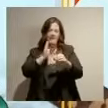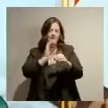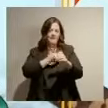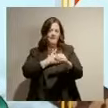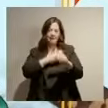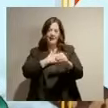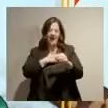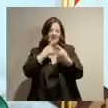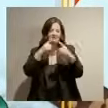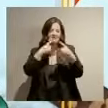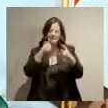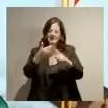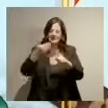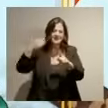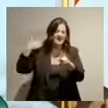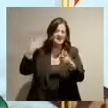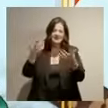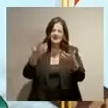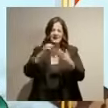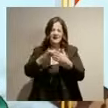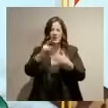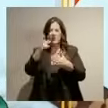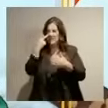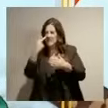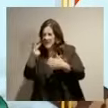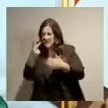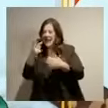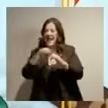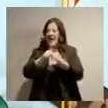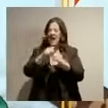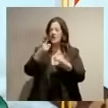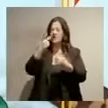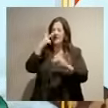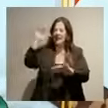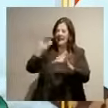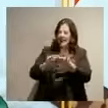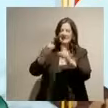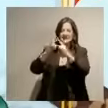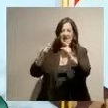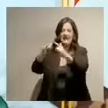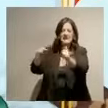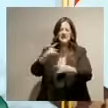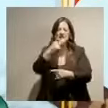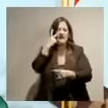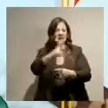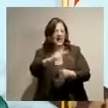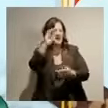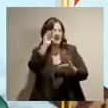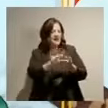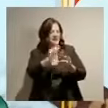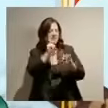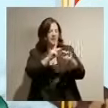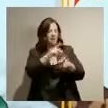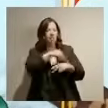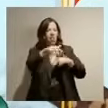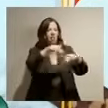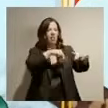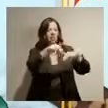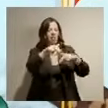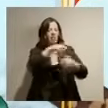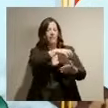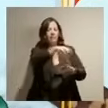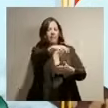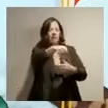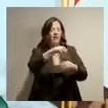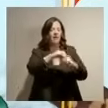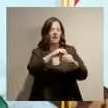as you know, particularly on the results we want to see on the streets and sidewalks and tents and the issues around encampments. That's why those encampment resolution grants,